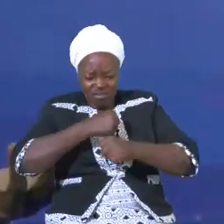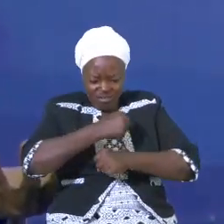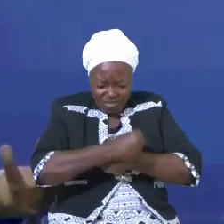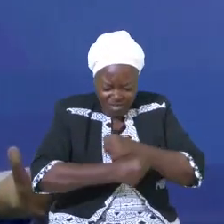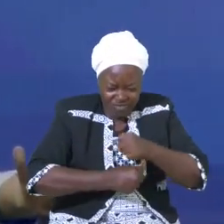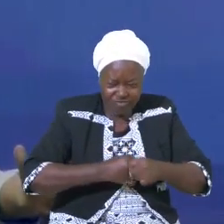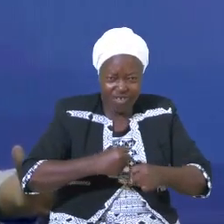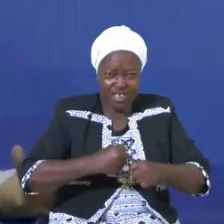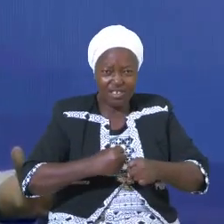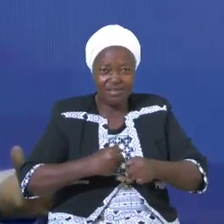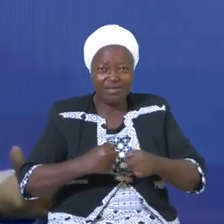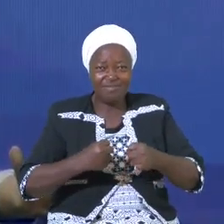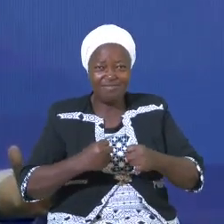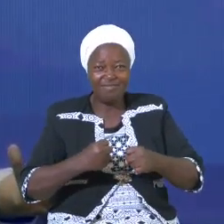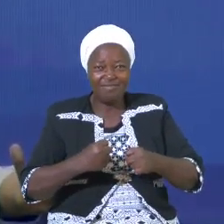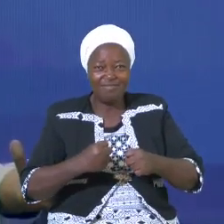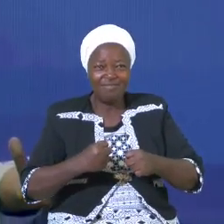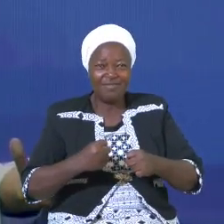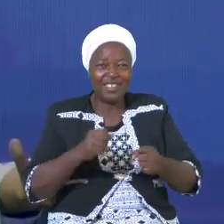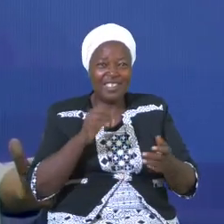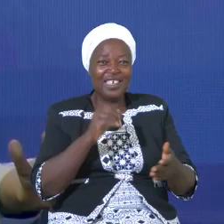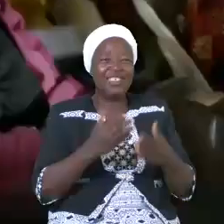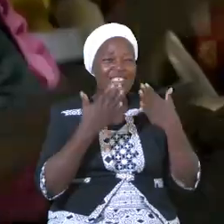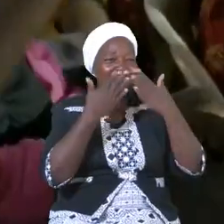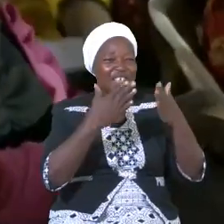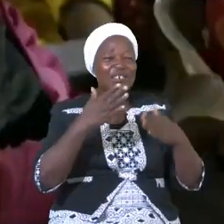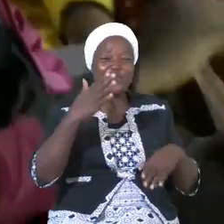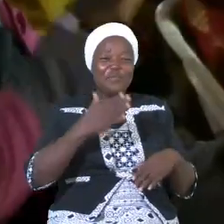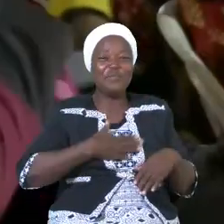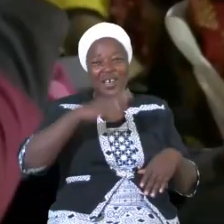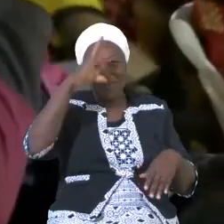thank you my boy or my girl they're gone